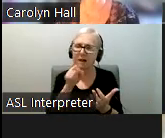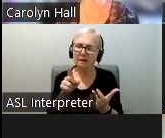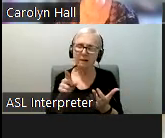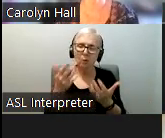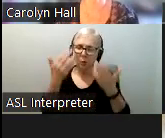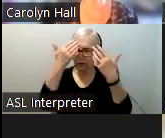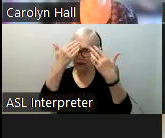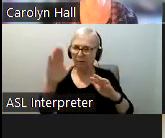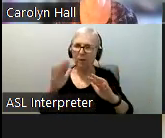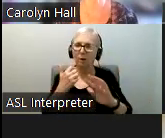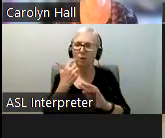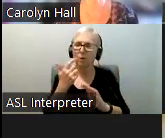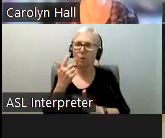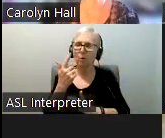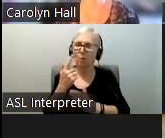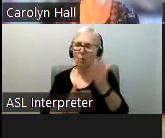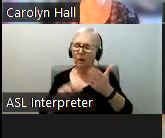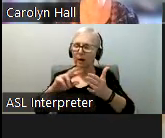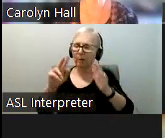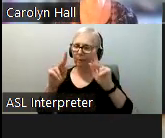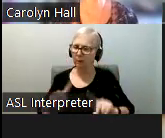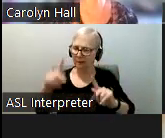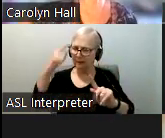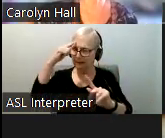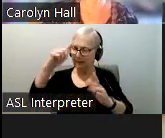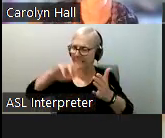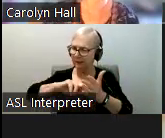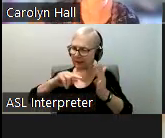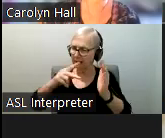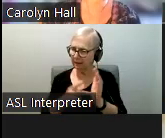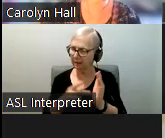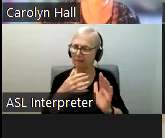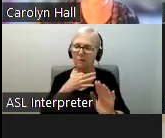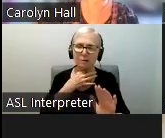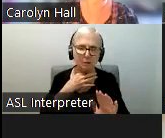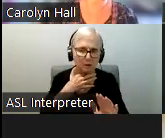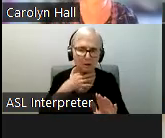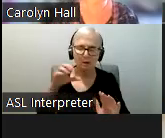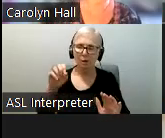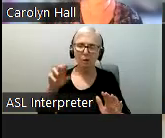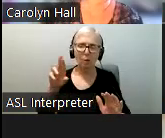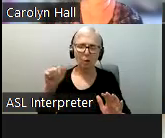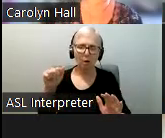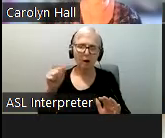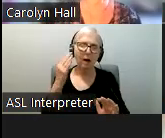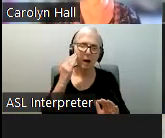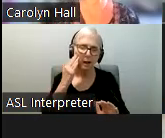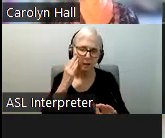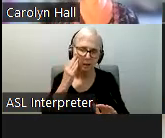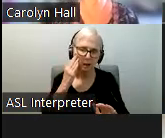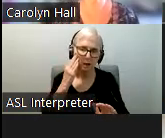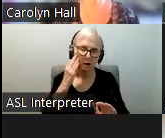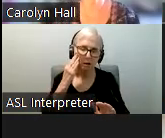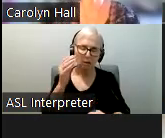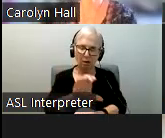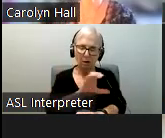don't always know what a person's intent is. So I was just curious because I know Cora, the Colorado Open Records